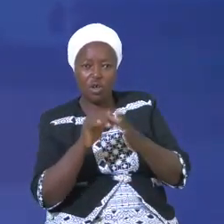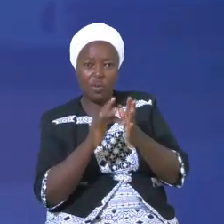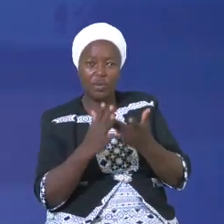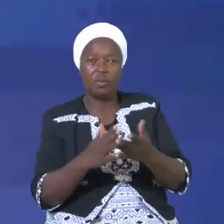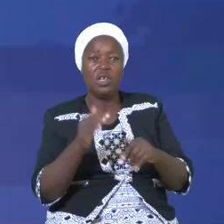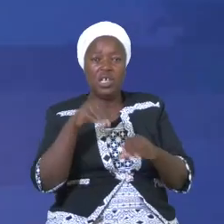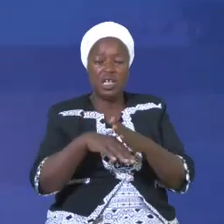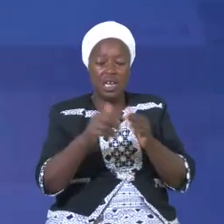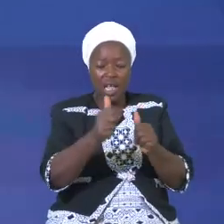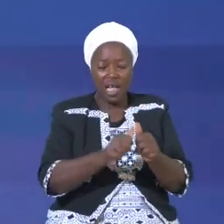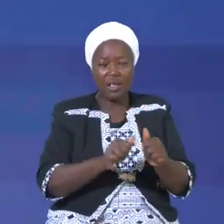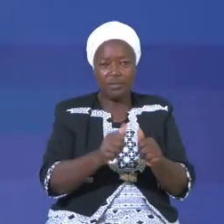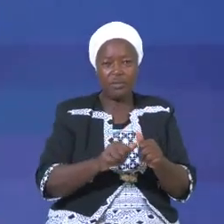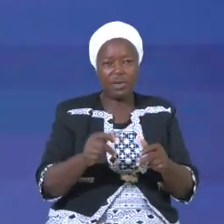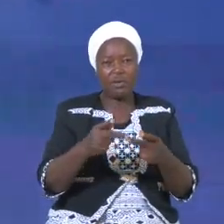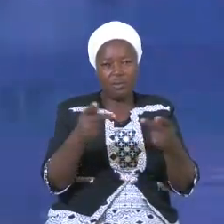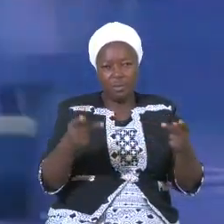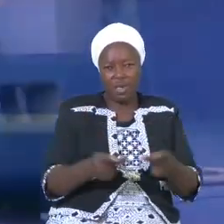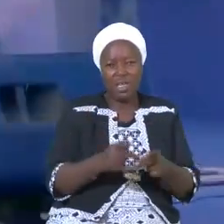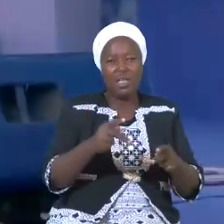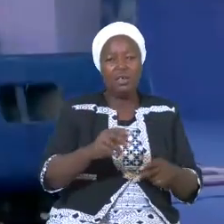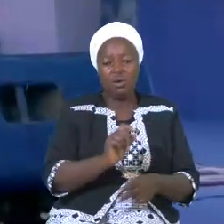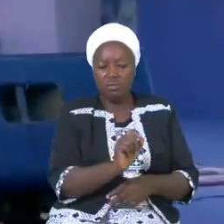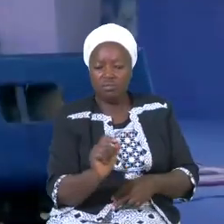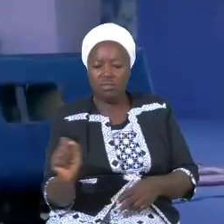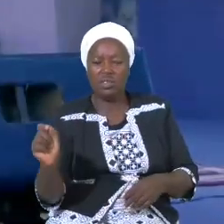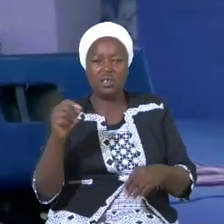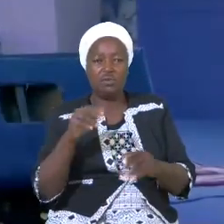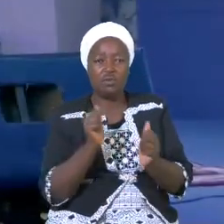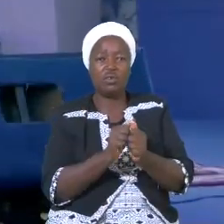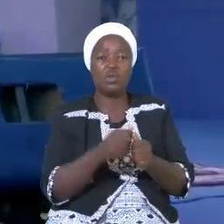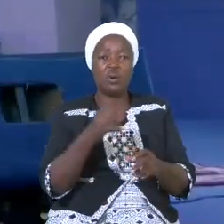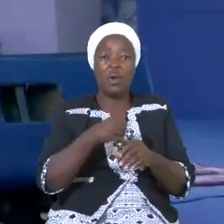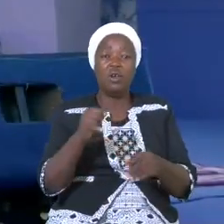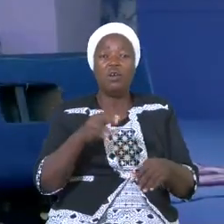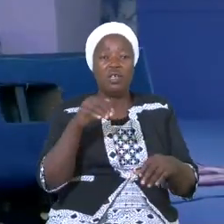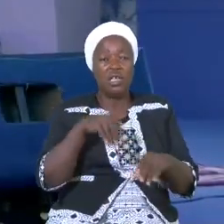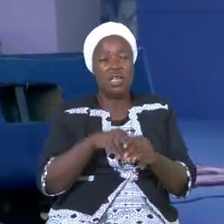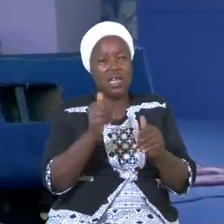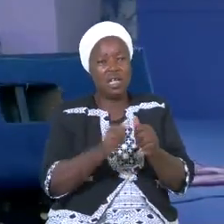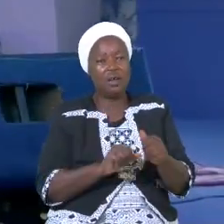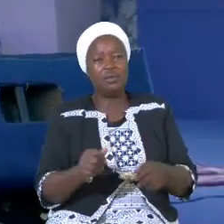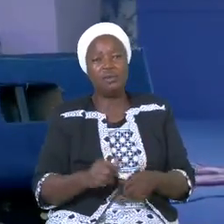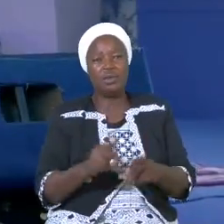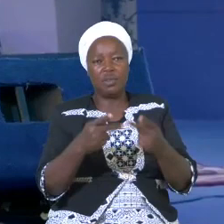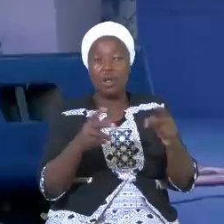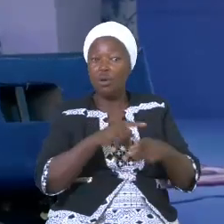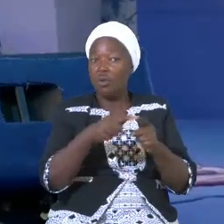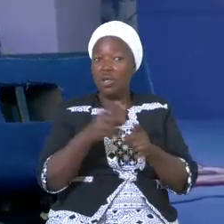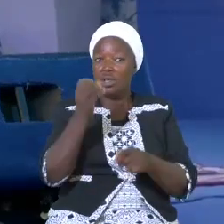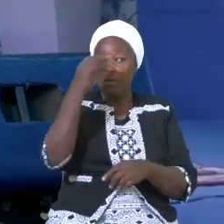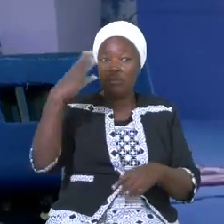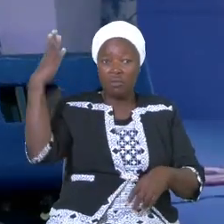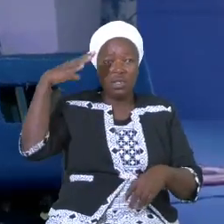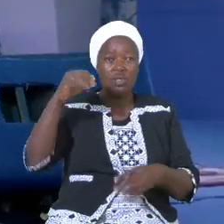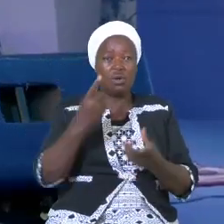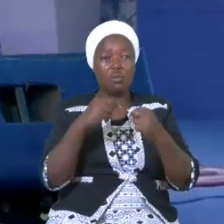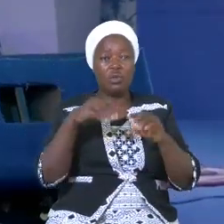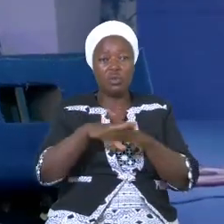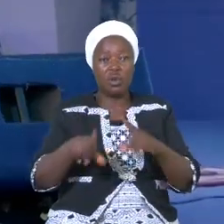place on the line then in every place when grace comes to your life when a new life